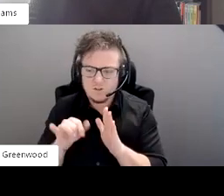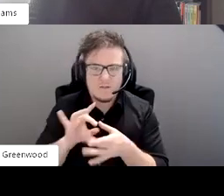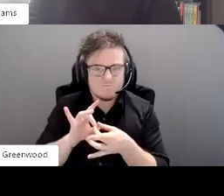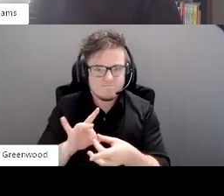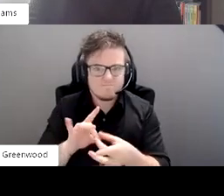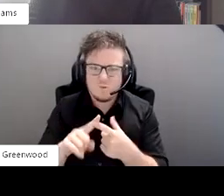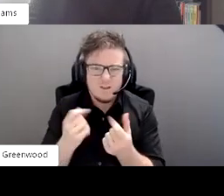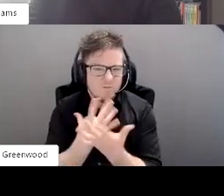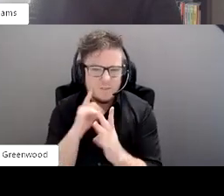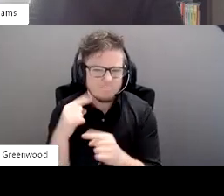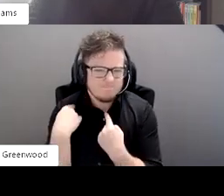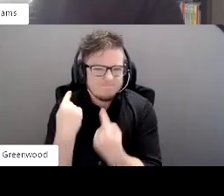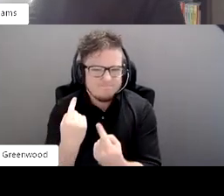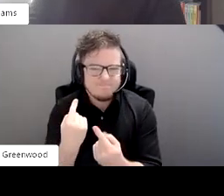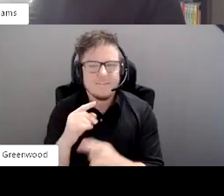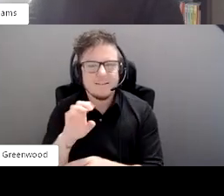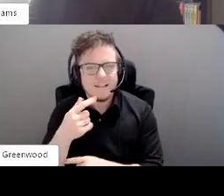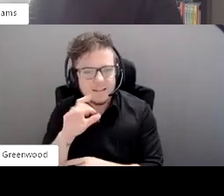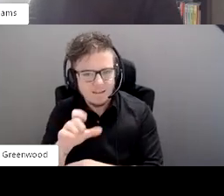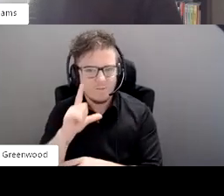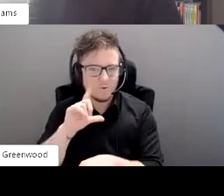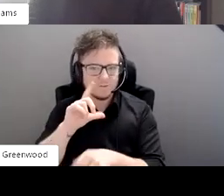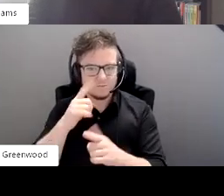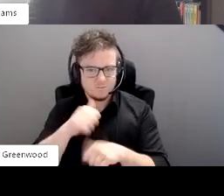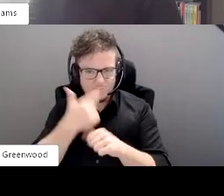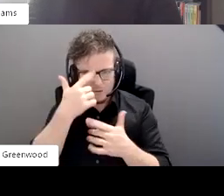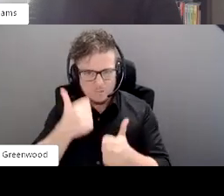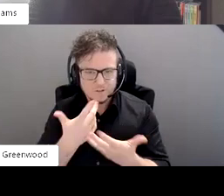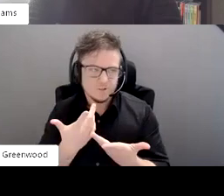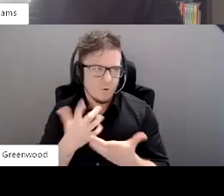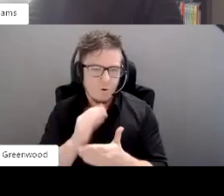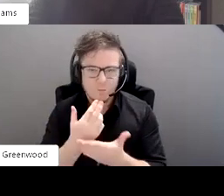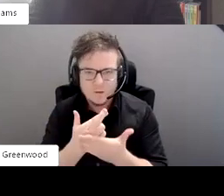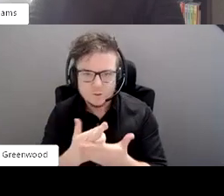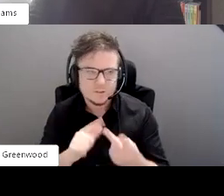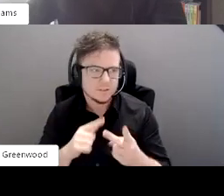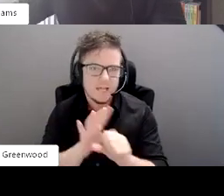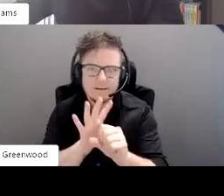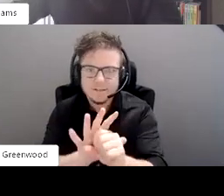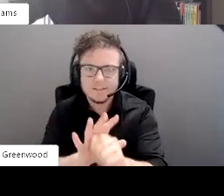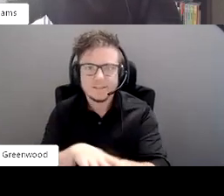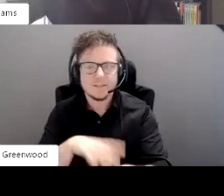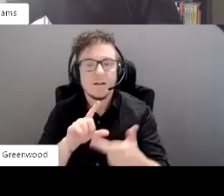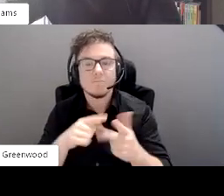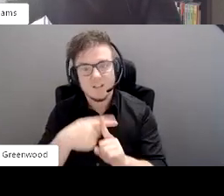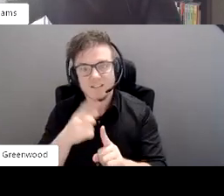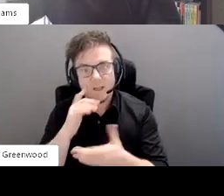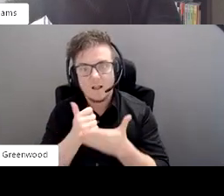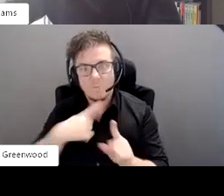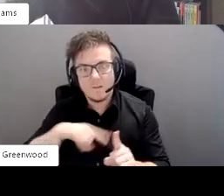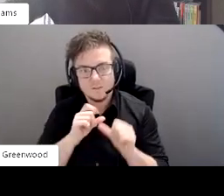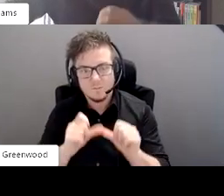to dementia. So that's creation of our resources, our advocacy initiatives, as well as the Help Us Remain campaign.